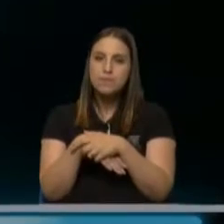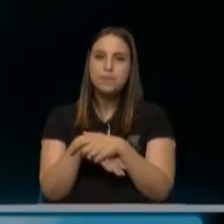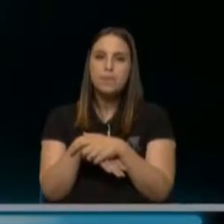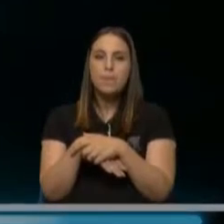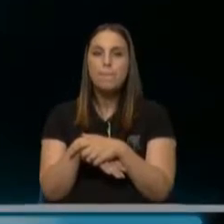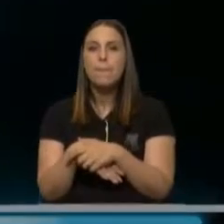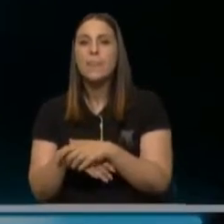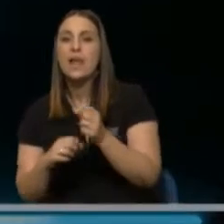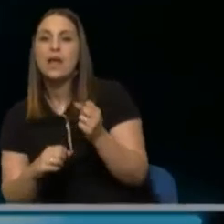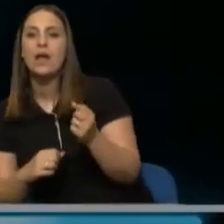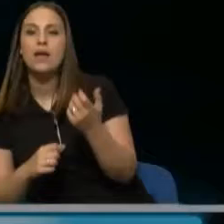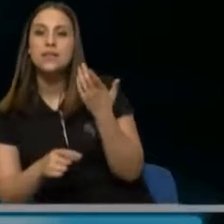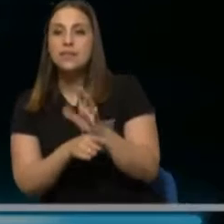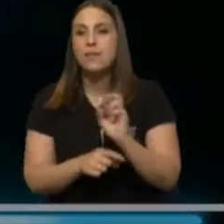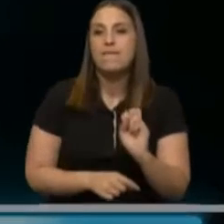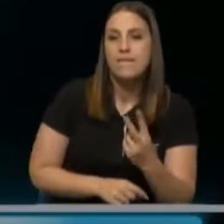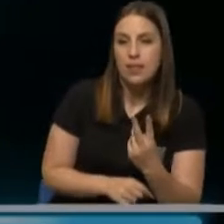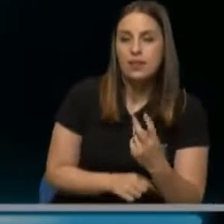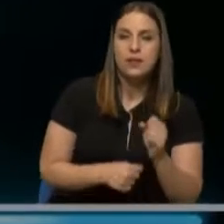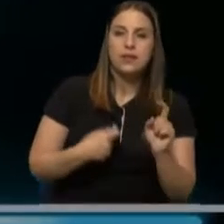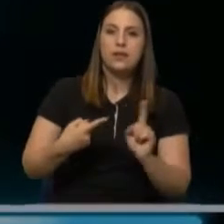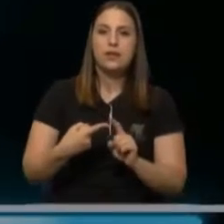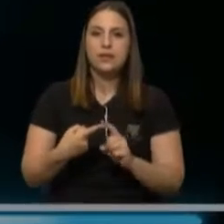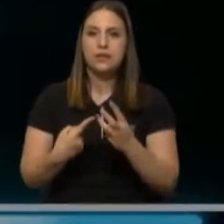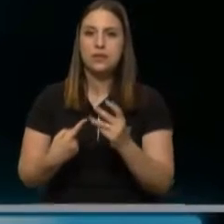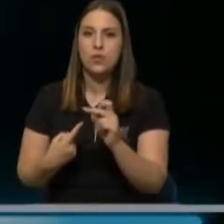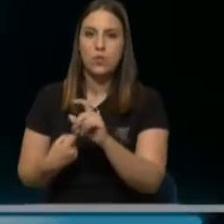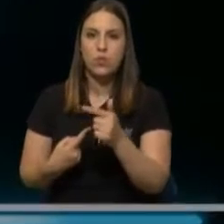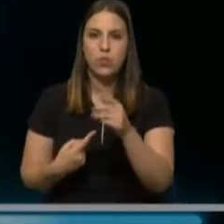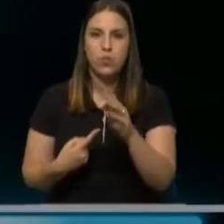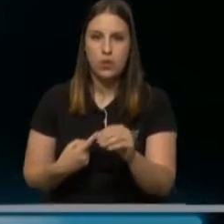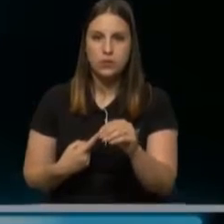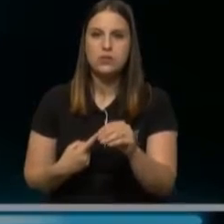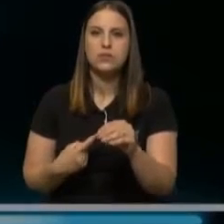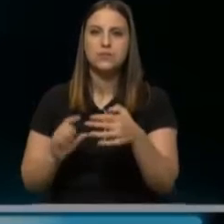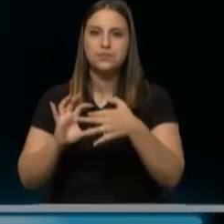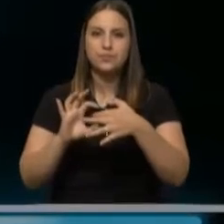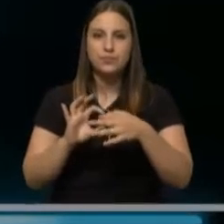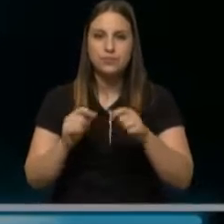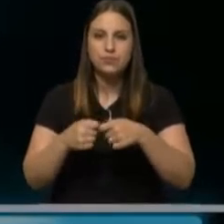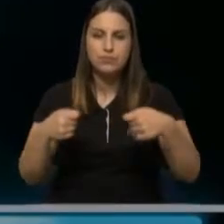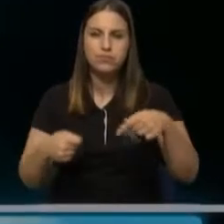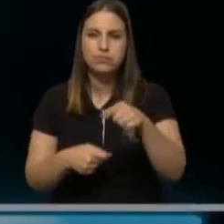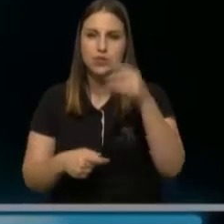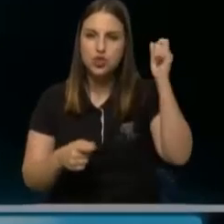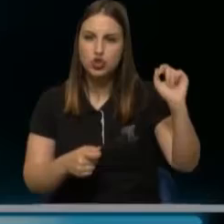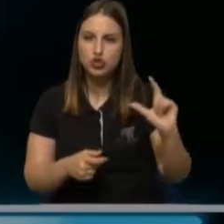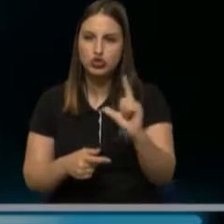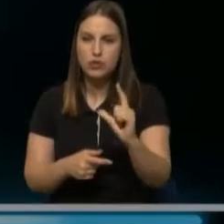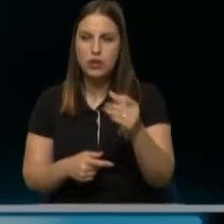There's 2 examples. The first one is the world's largest solar plant. It provides 2.2